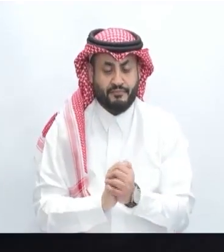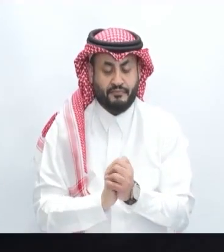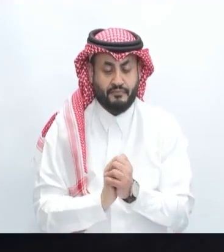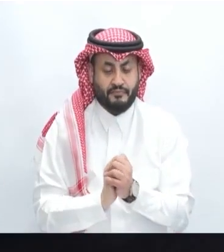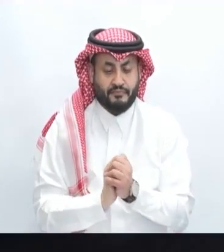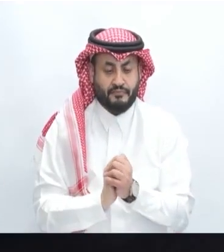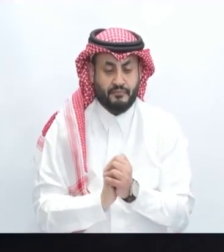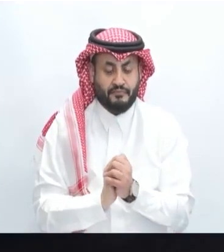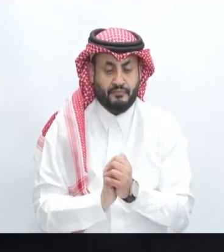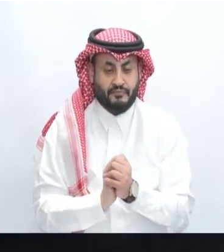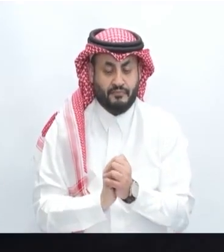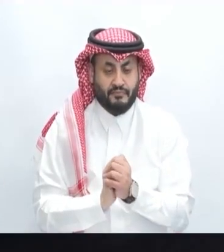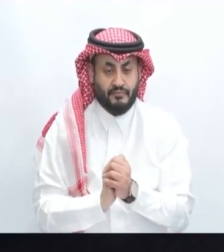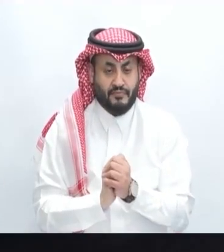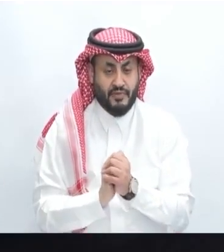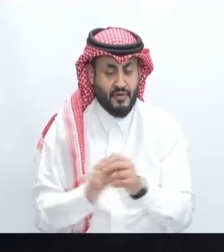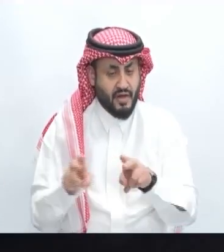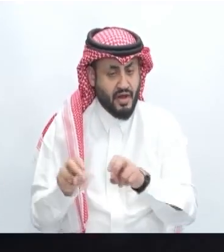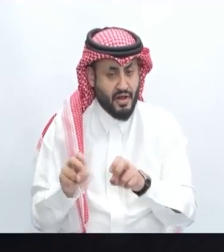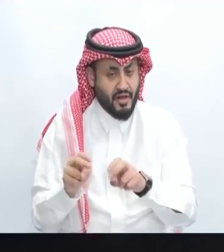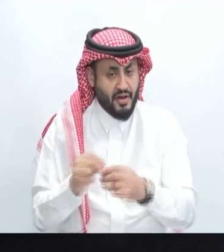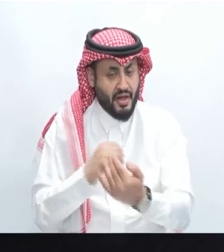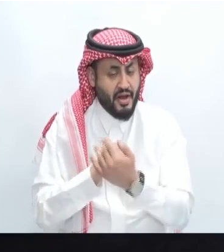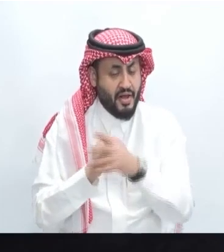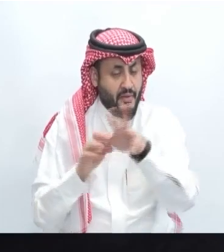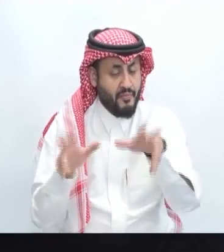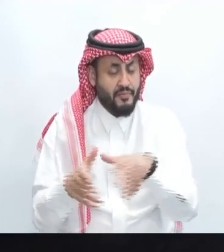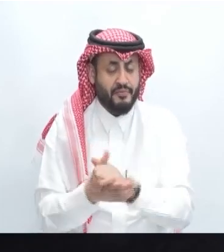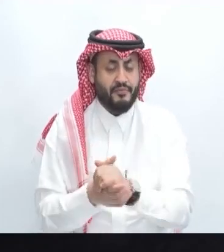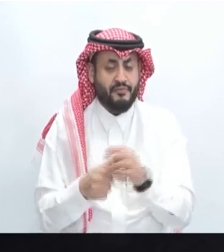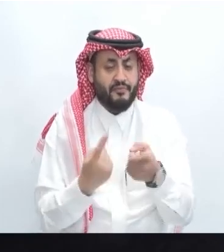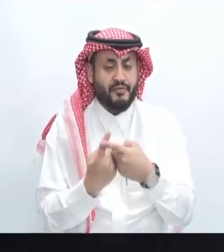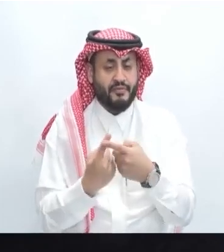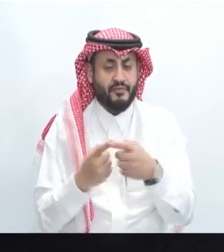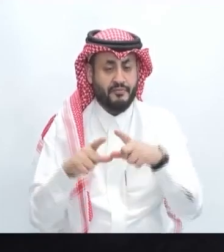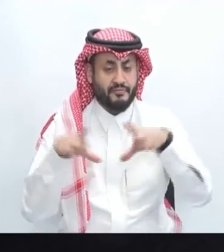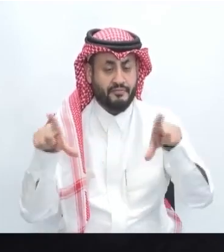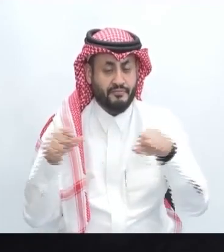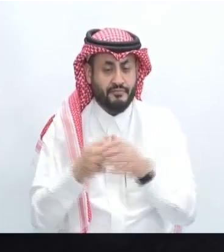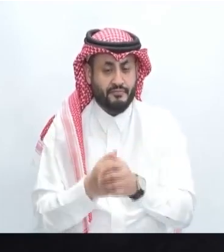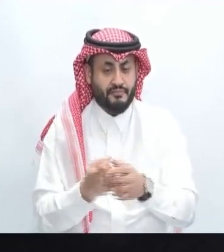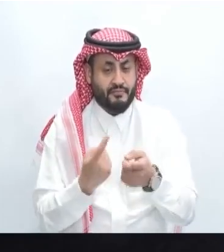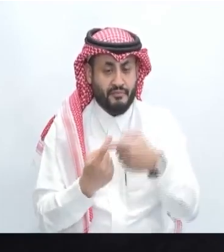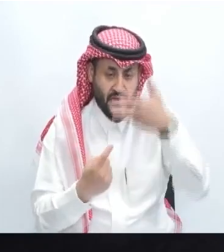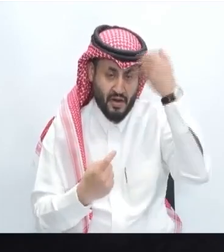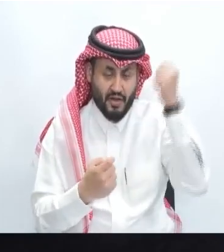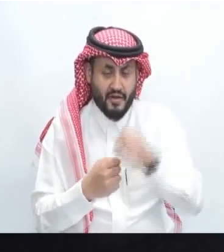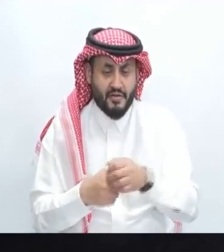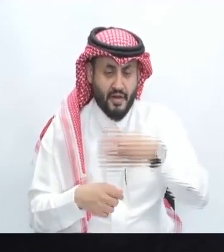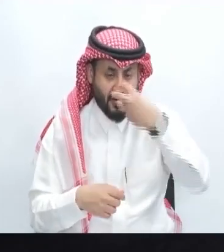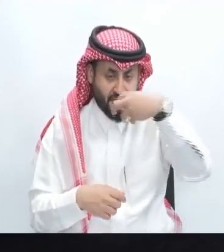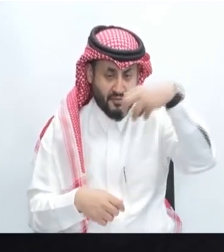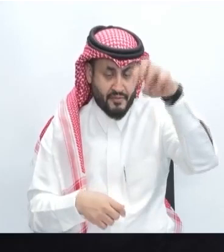So these are the animals that we did learn about in the first lesson. The lion, elephant, and